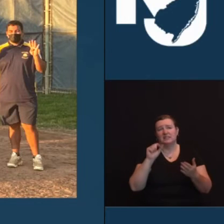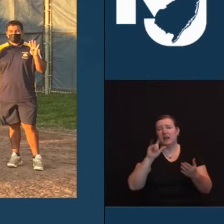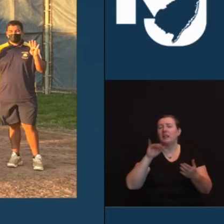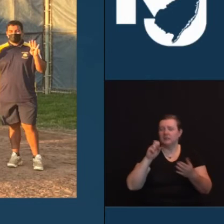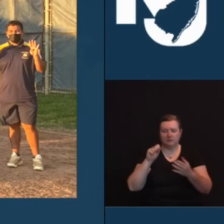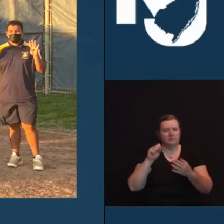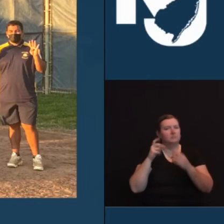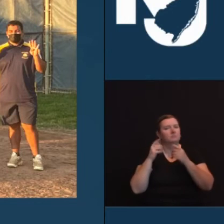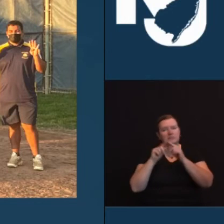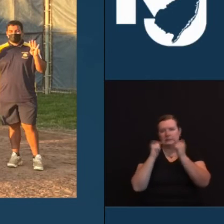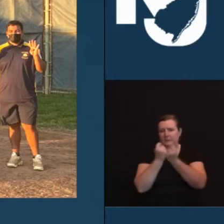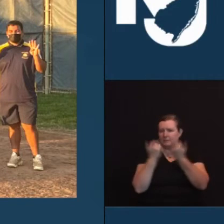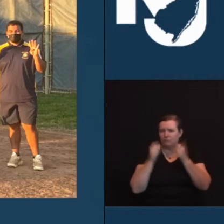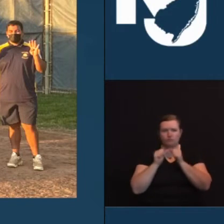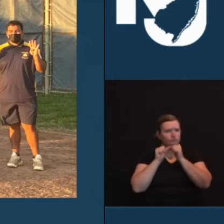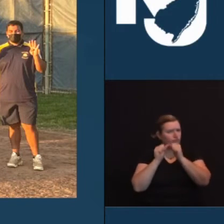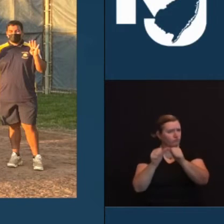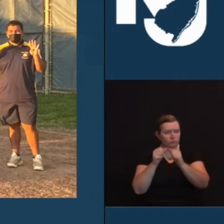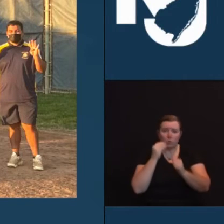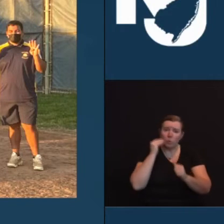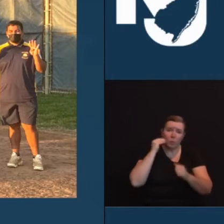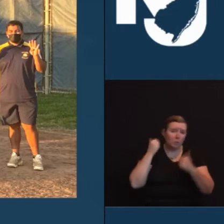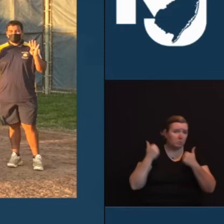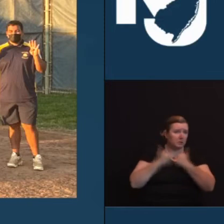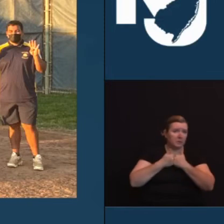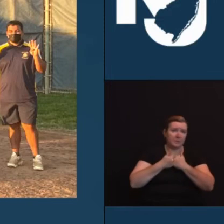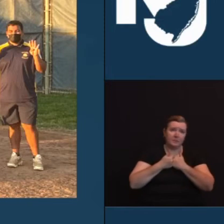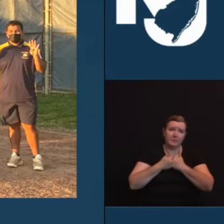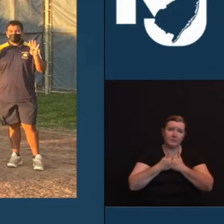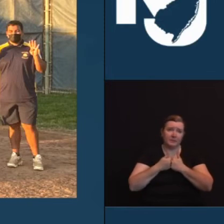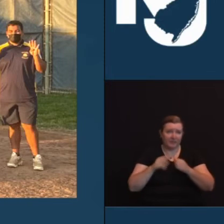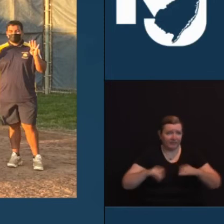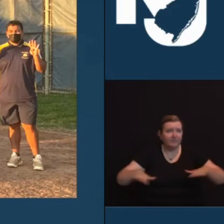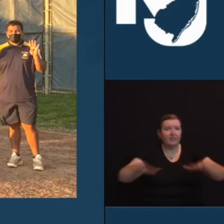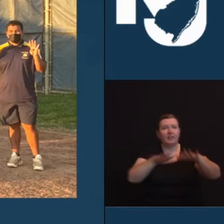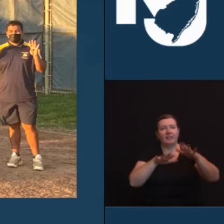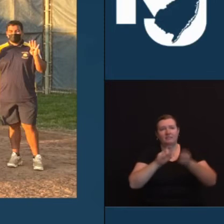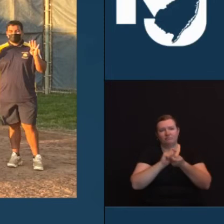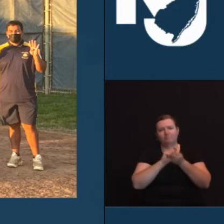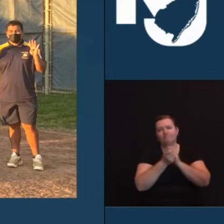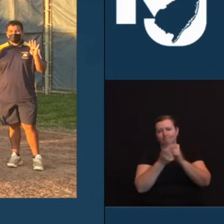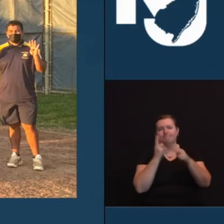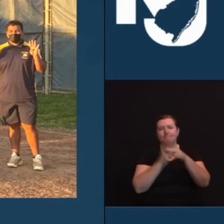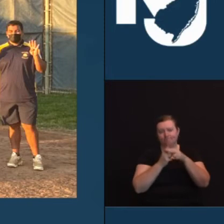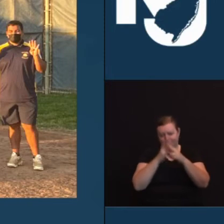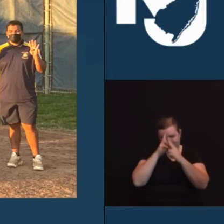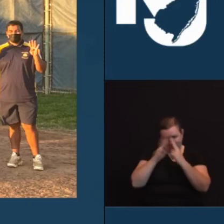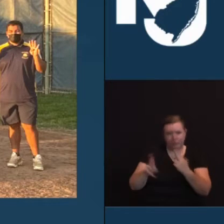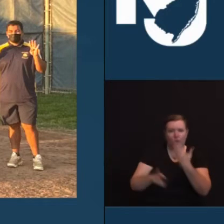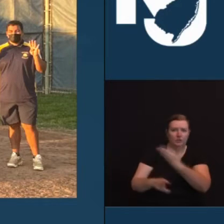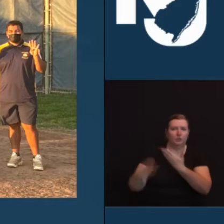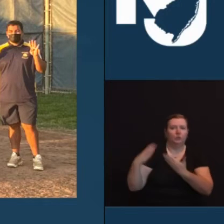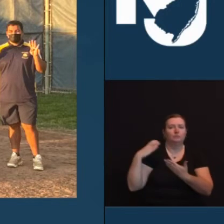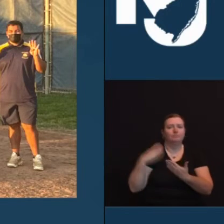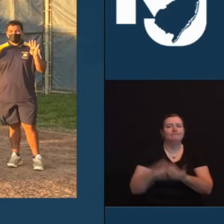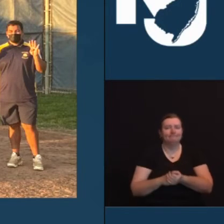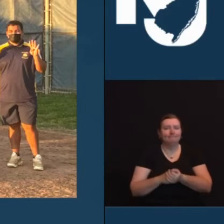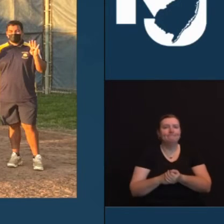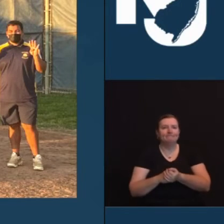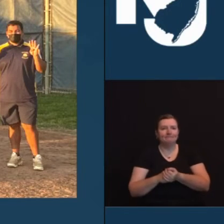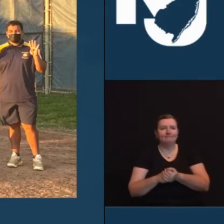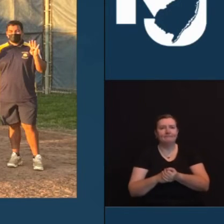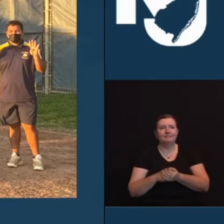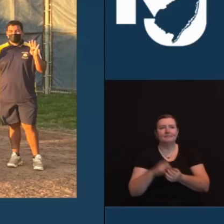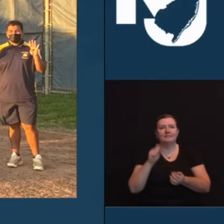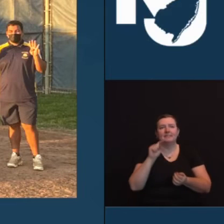games on the field they renamed in his honor. And last Sunday, after a stretch that saw them go 7-2, they won the